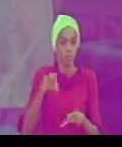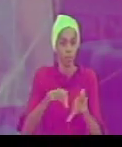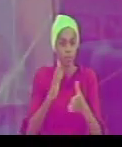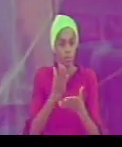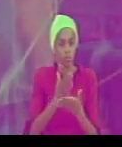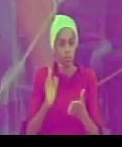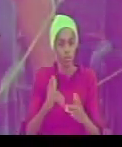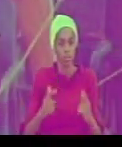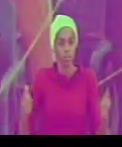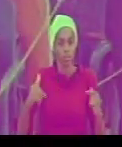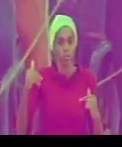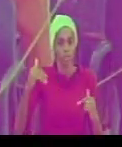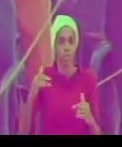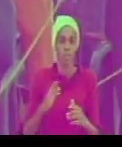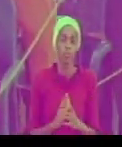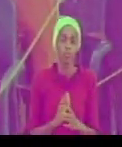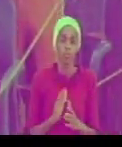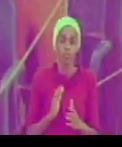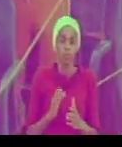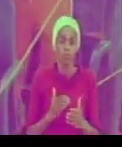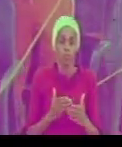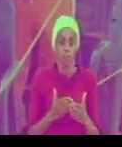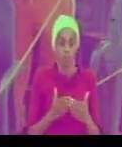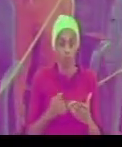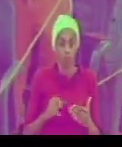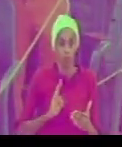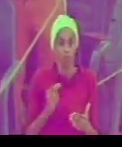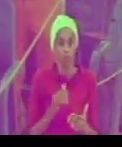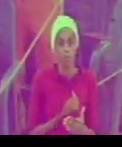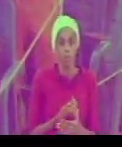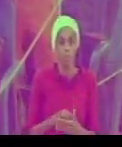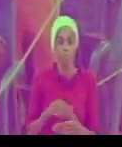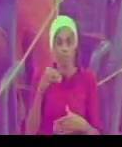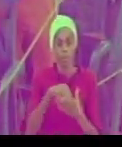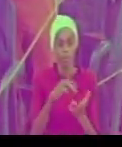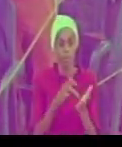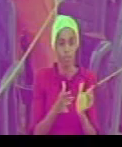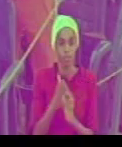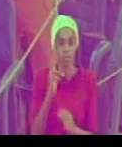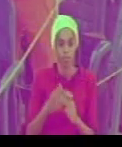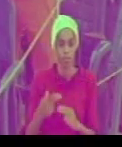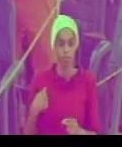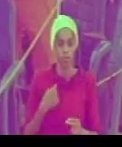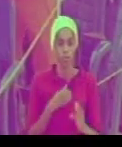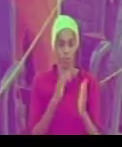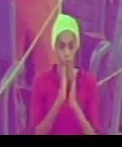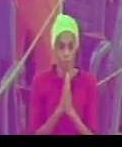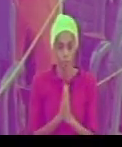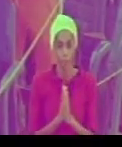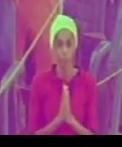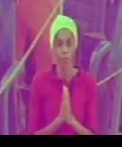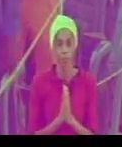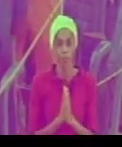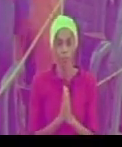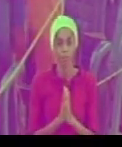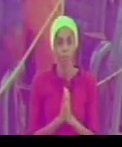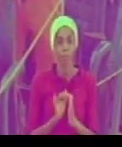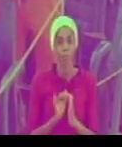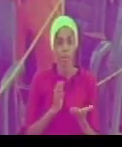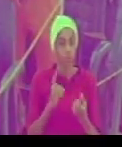name we pray. I want to hear your louder amen. In Jesus' name we